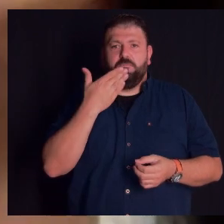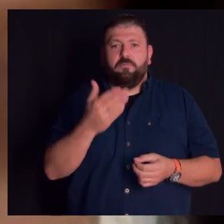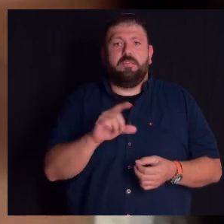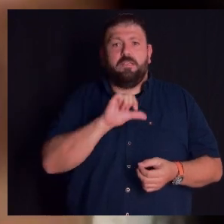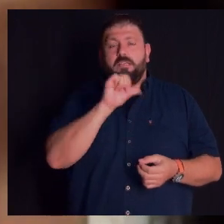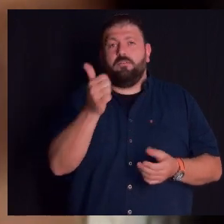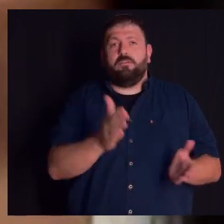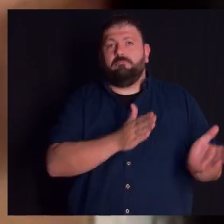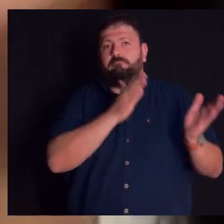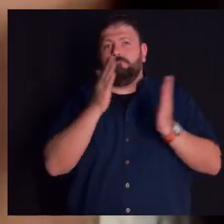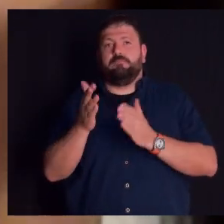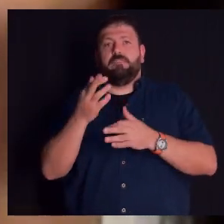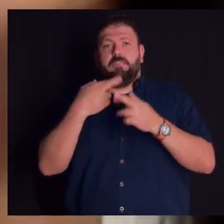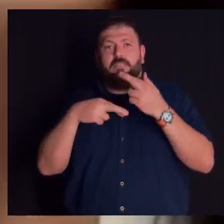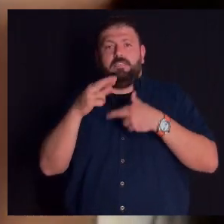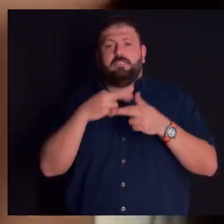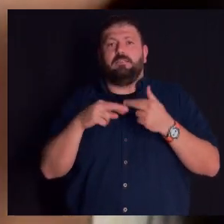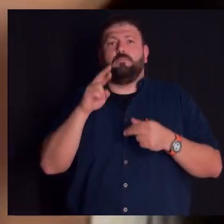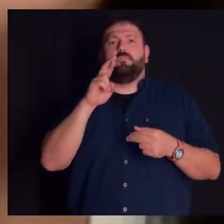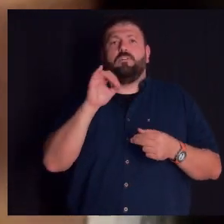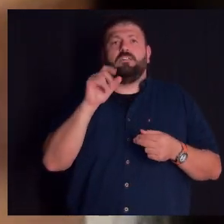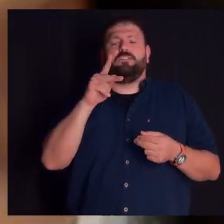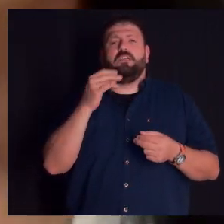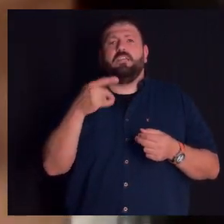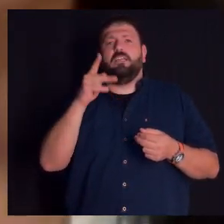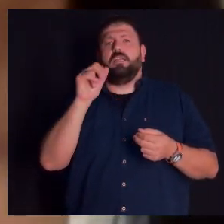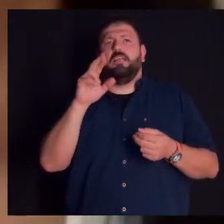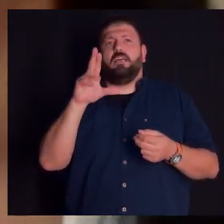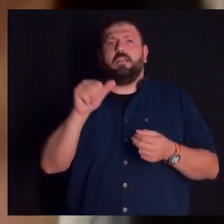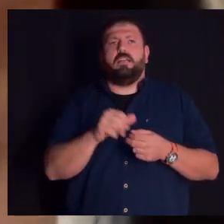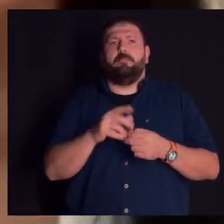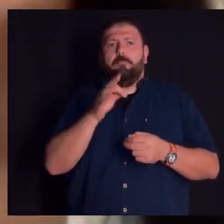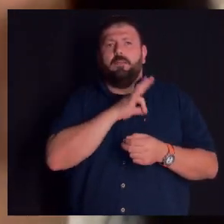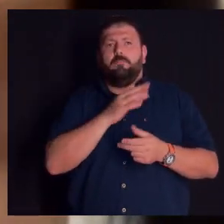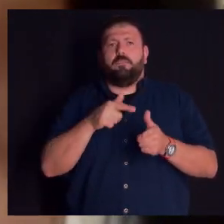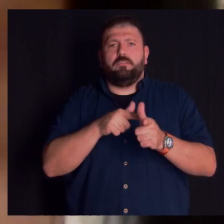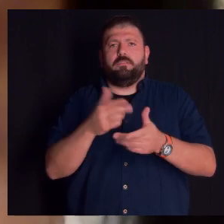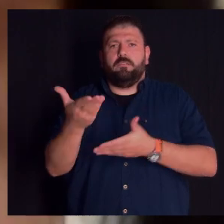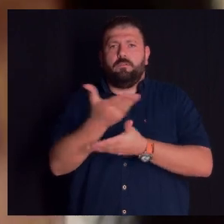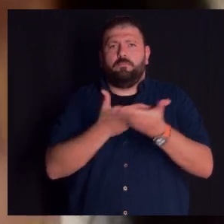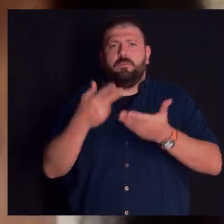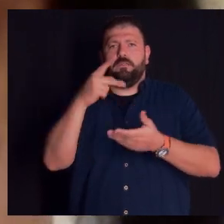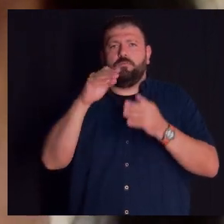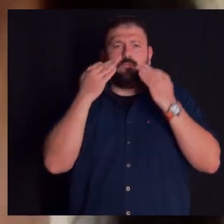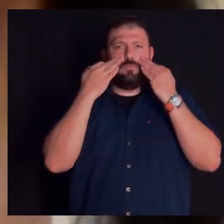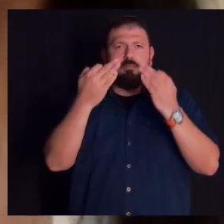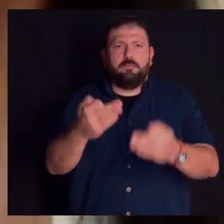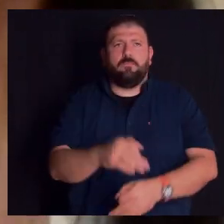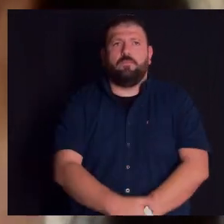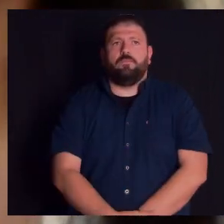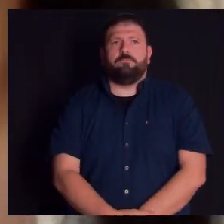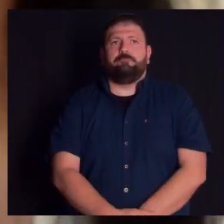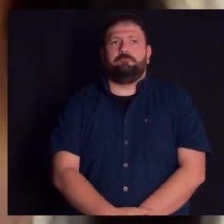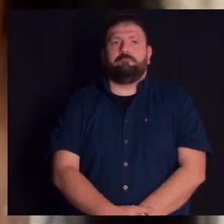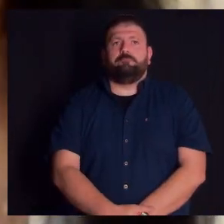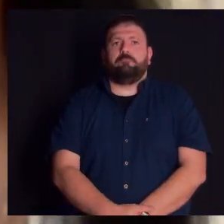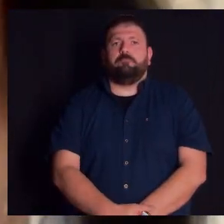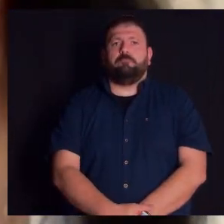congratulations. We go back to Rich and Carla to share their testimony with